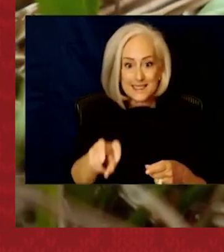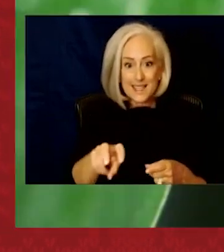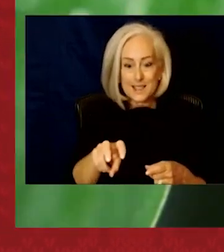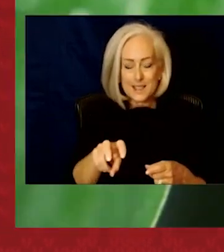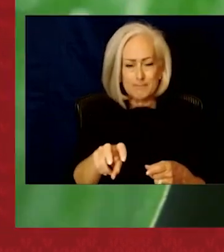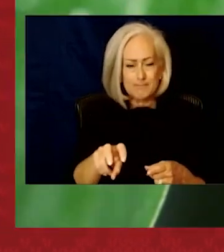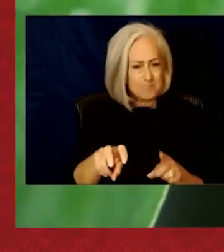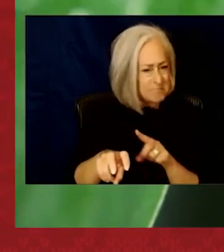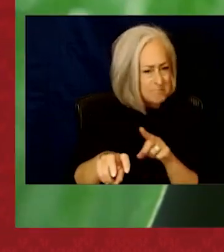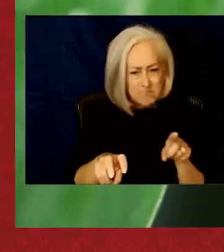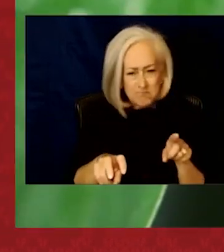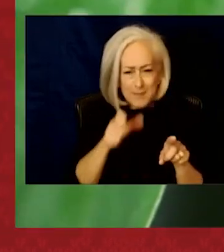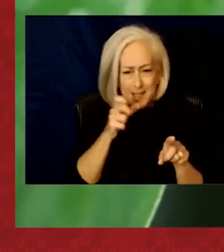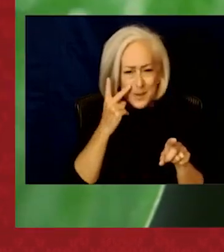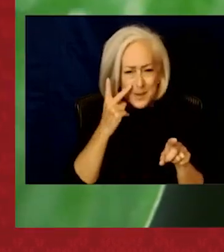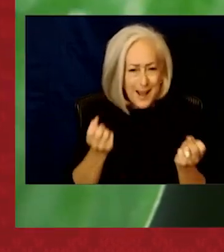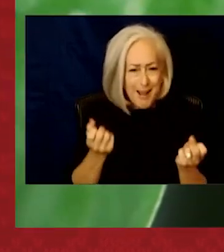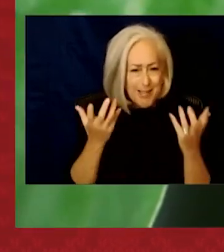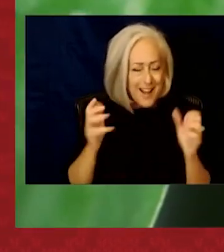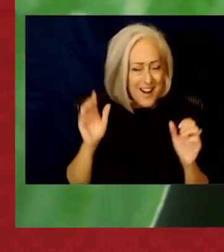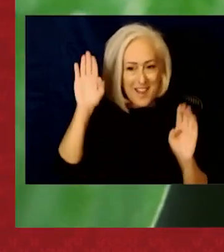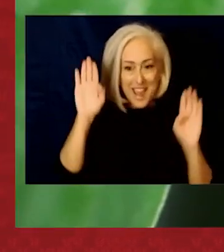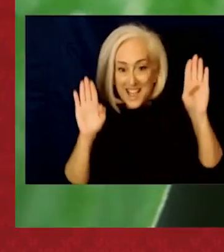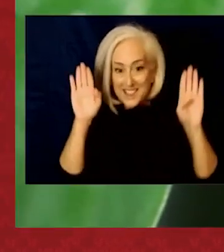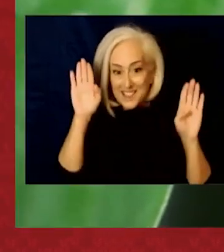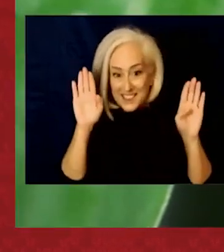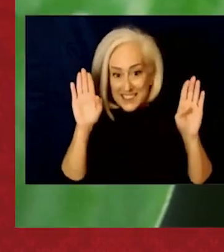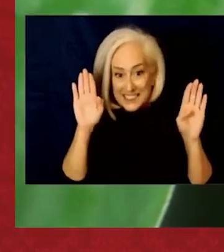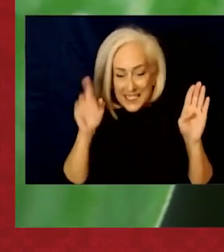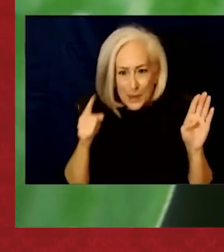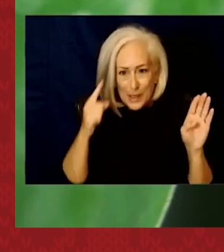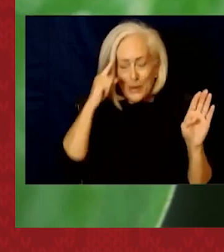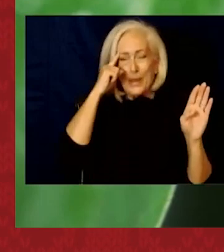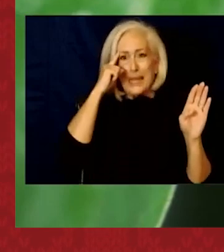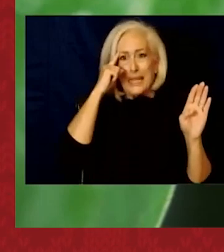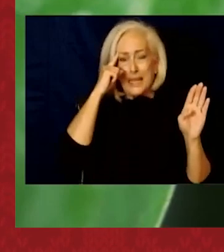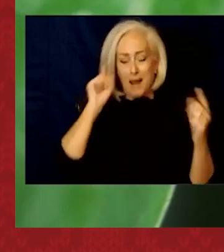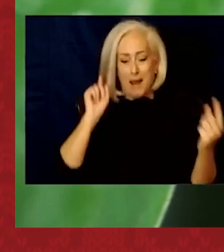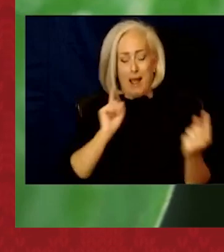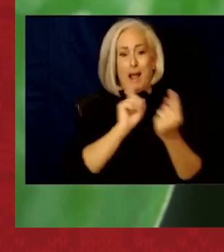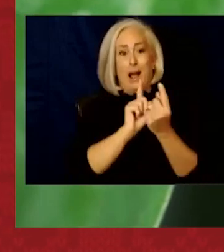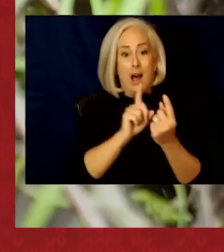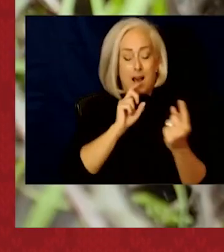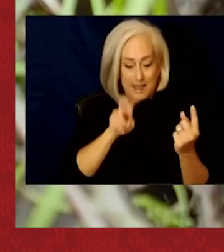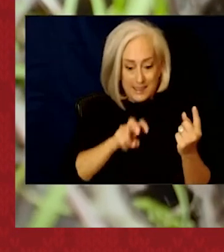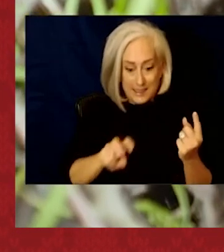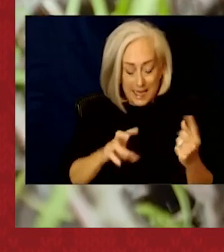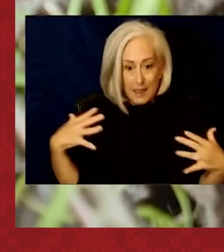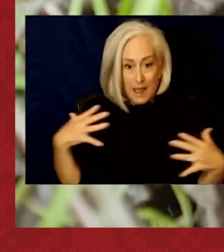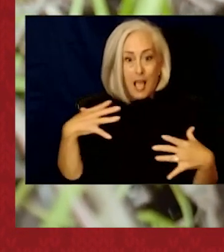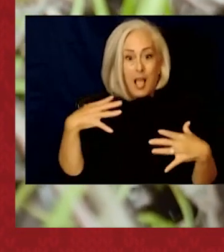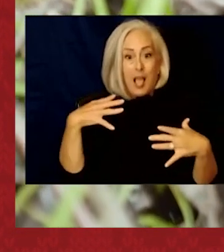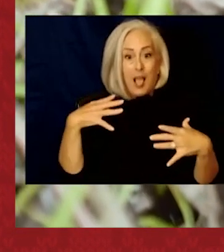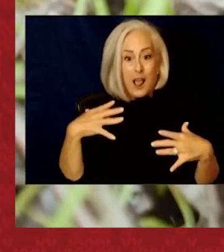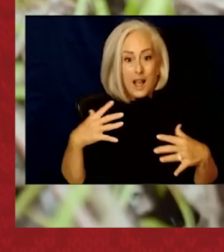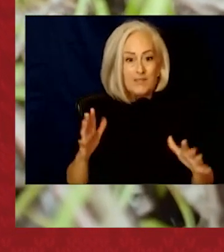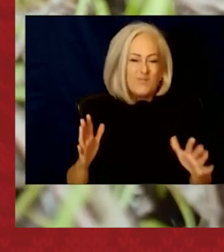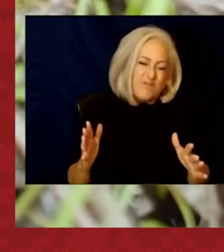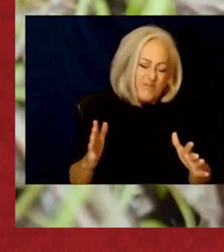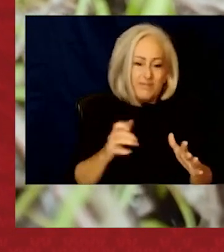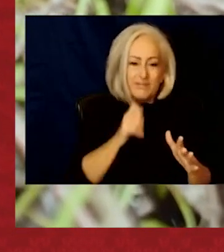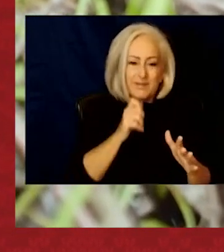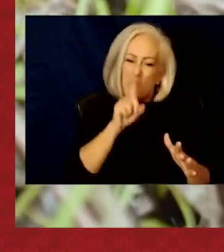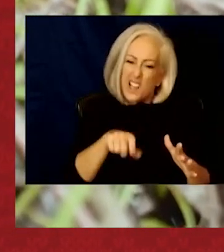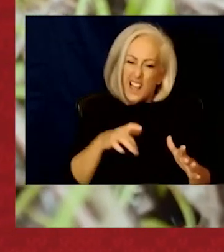up. If you're like most of us, you may cringe at the thought of running into one of those critters. You know, they're not really cringe-worthy, though, just to say. And if you